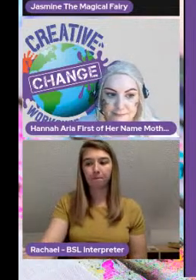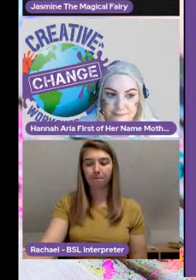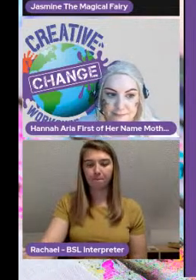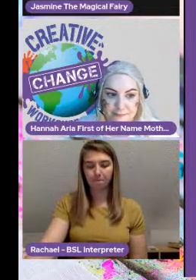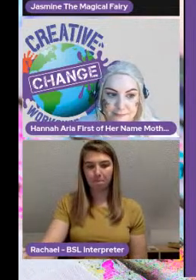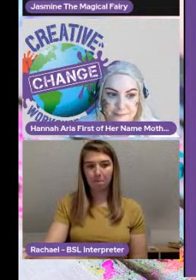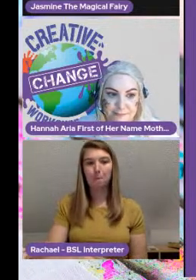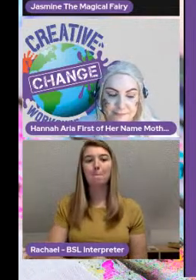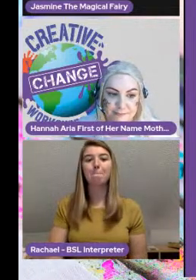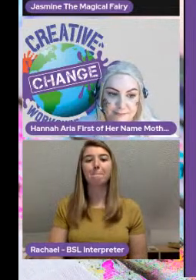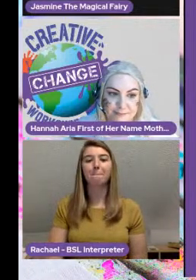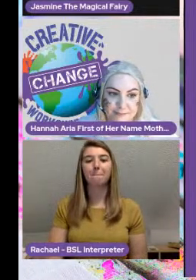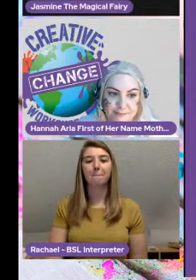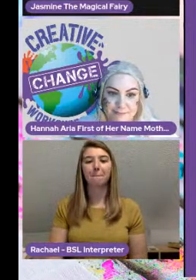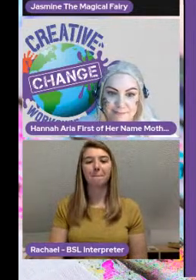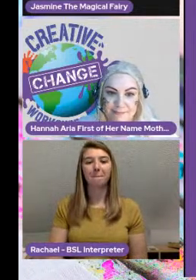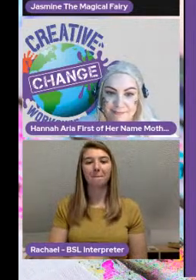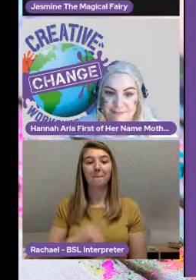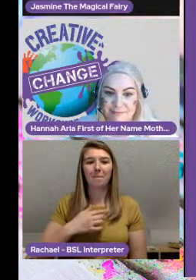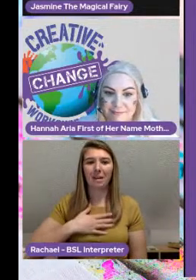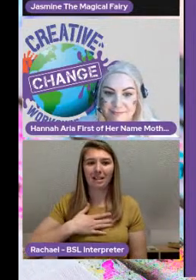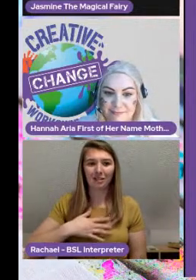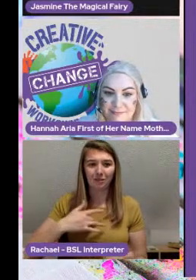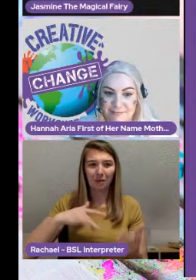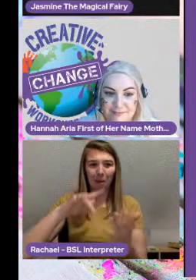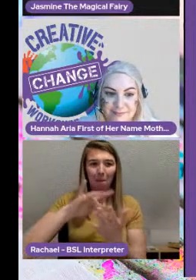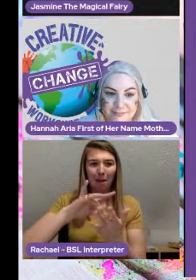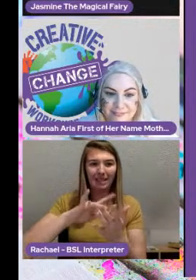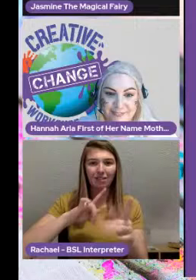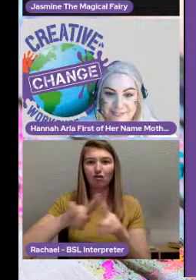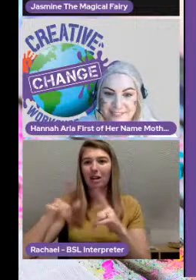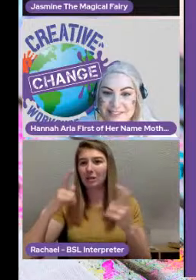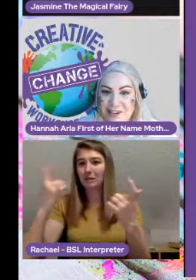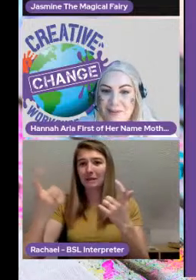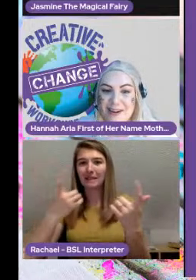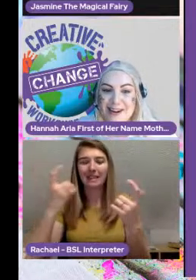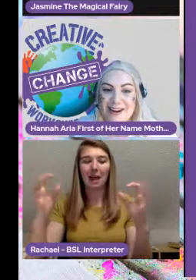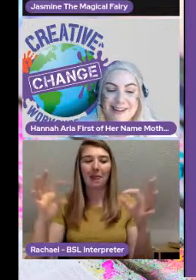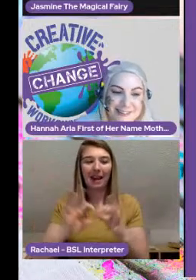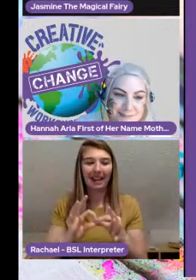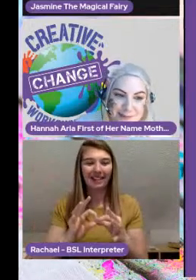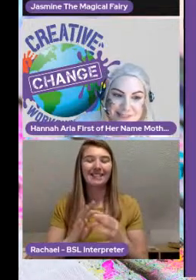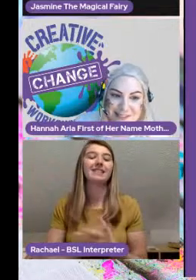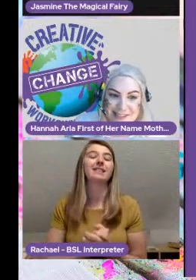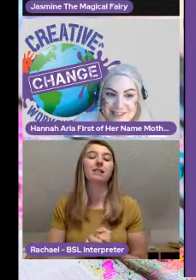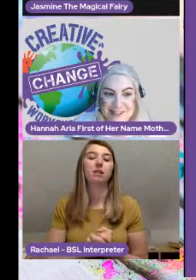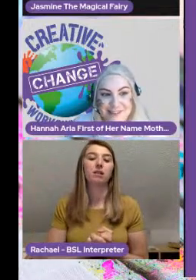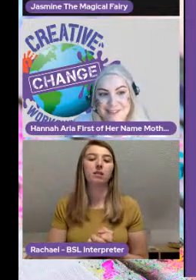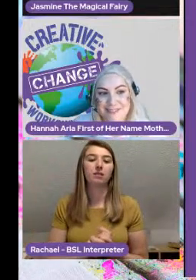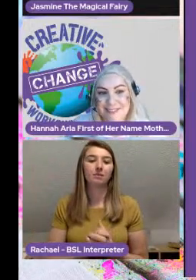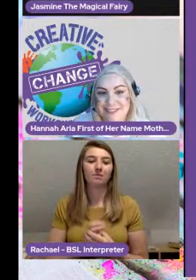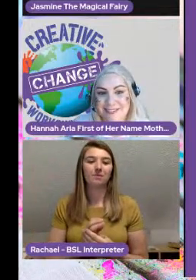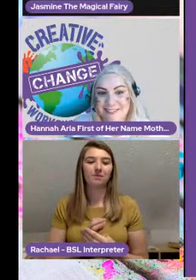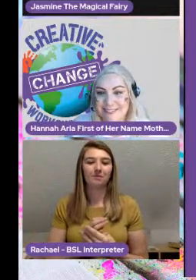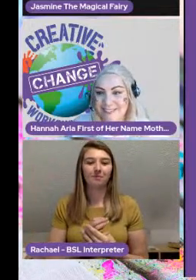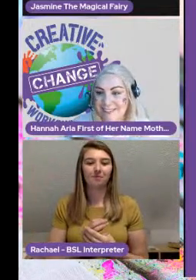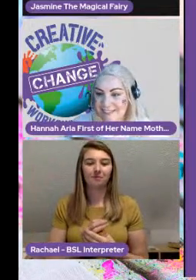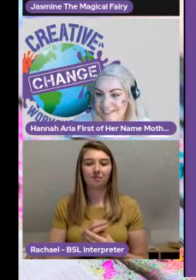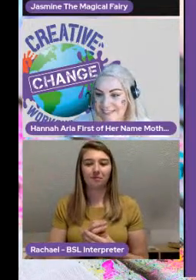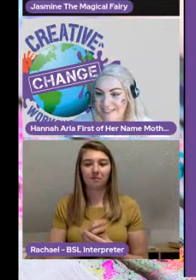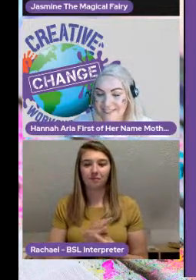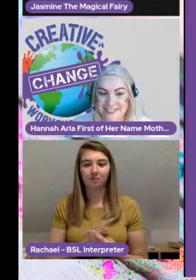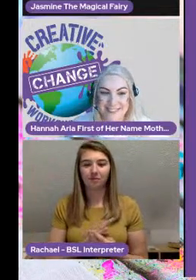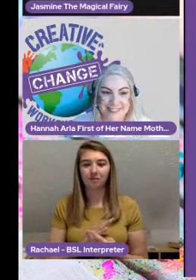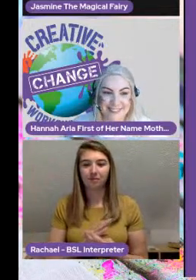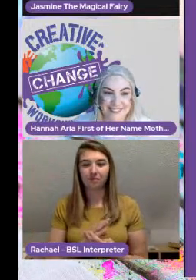Yeah. You caught me. I was in the middle of trying to find the link. Sorry. Okay, so Leslie, multitasking.